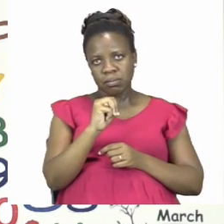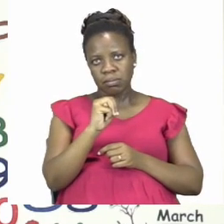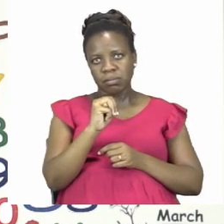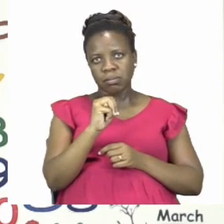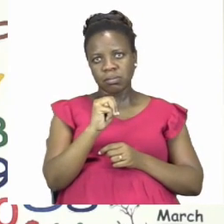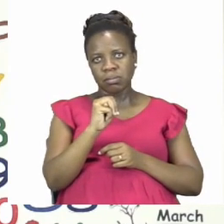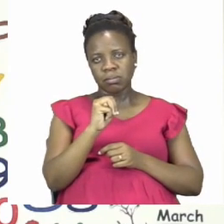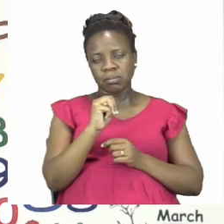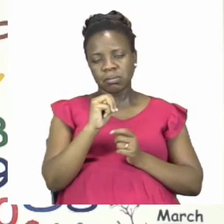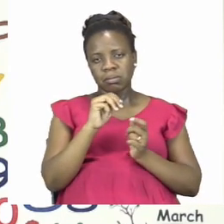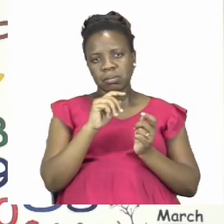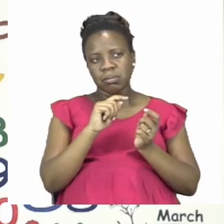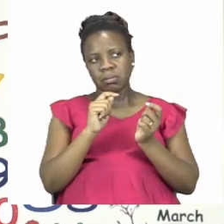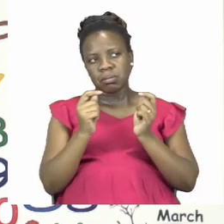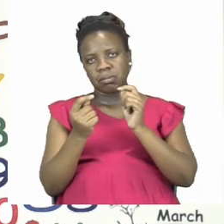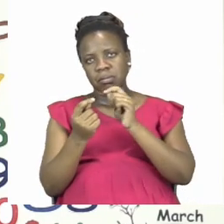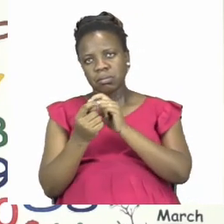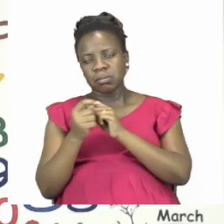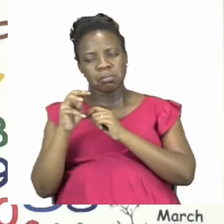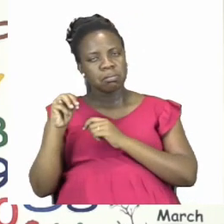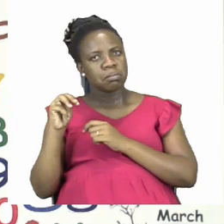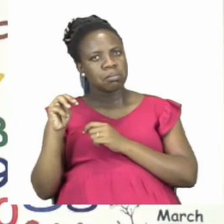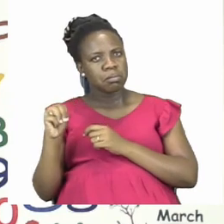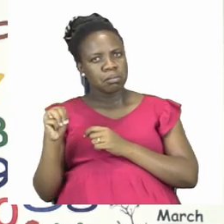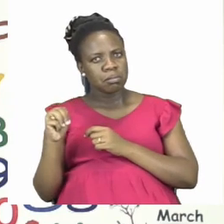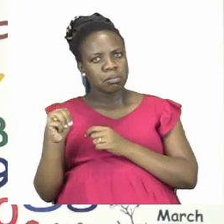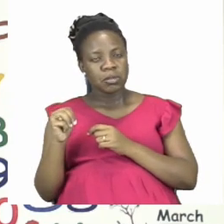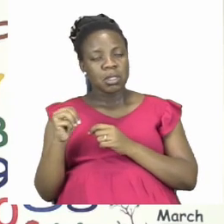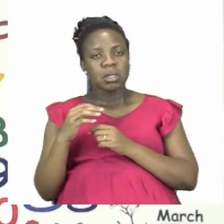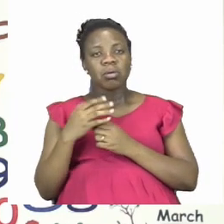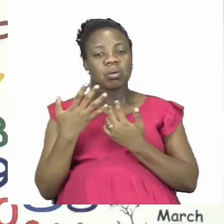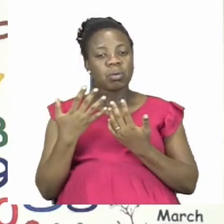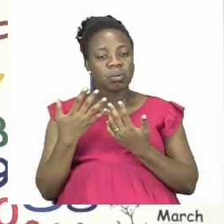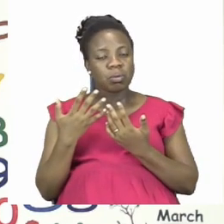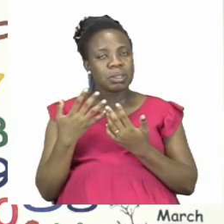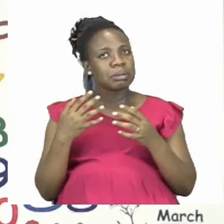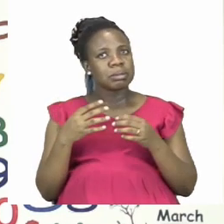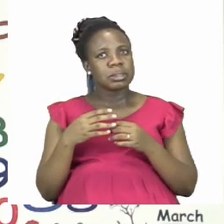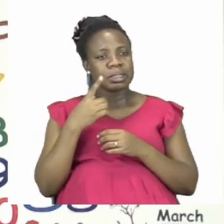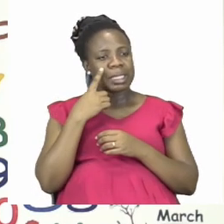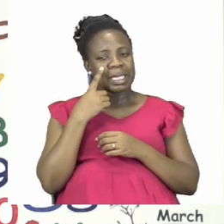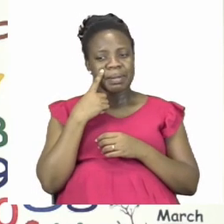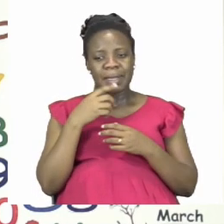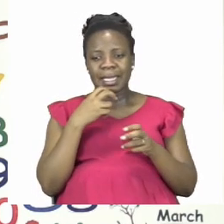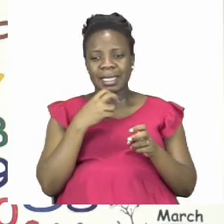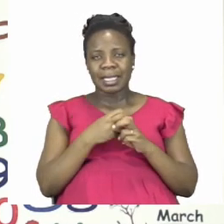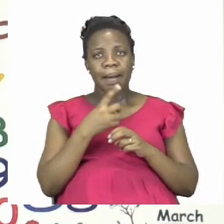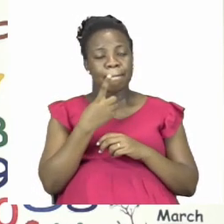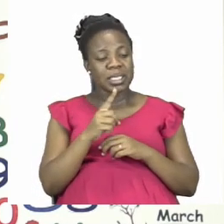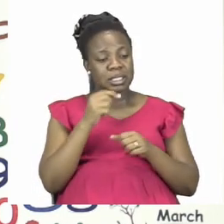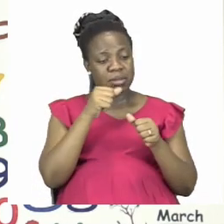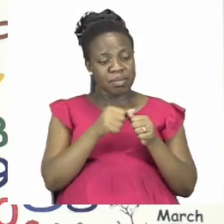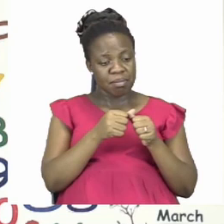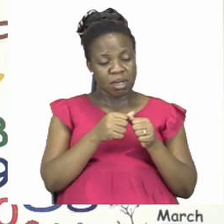Wow, that looks like a big number. But remember our rule. We first take the number we have, which is